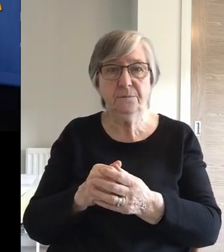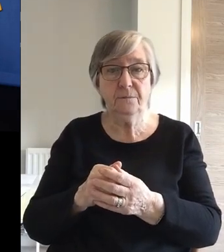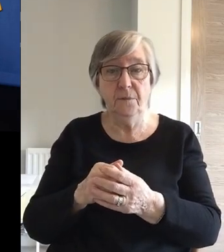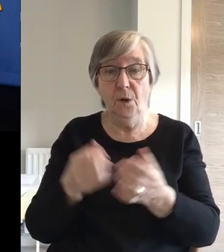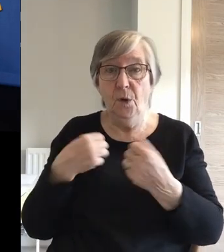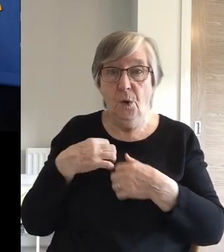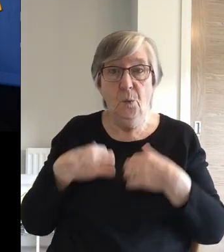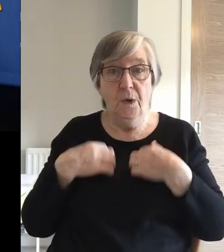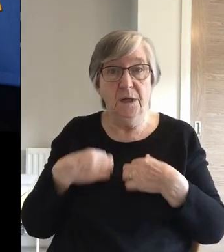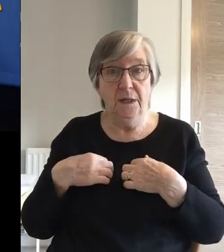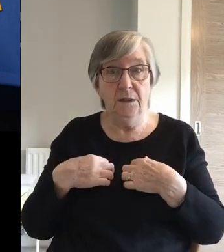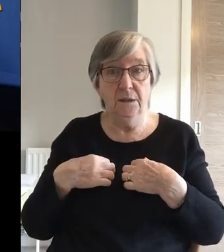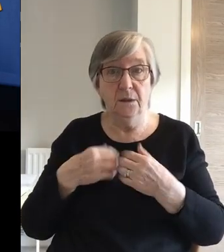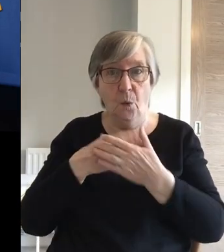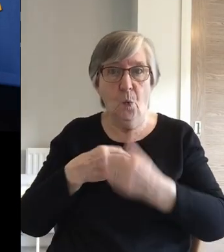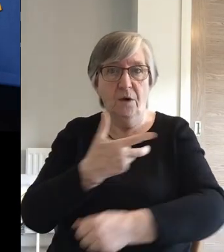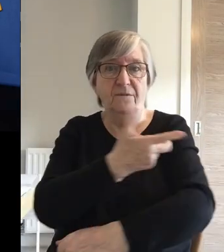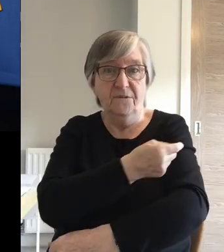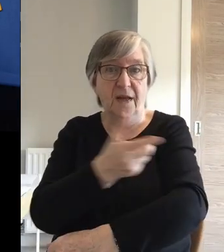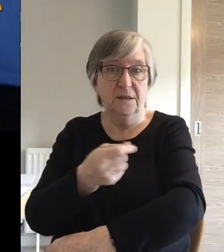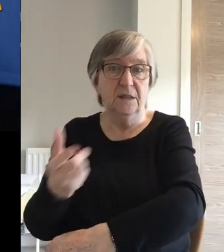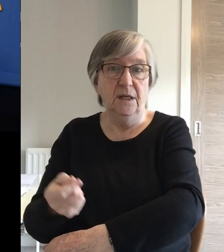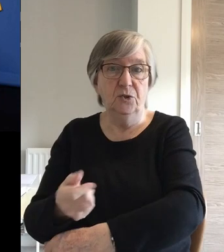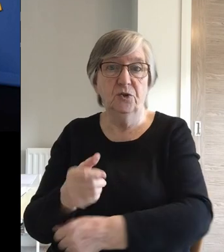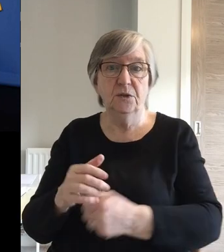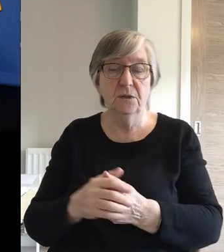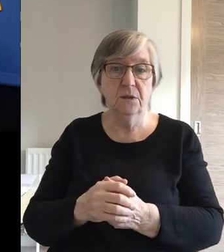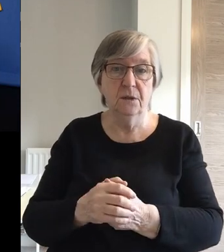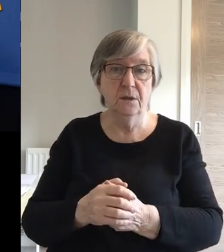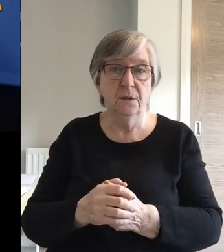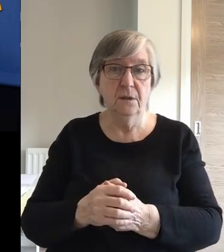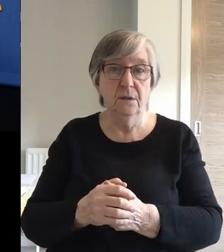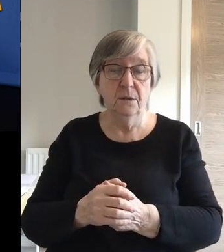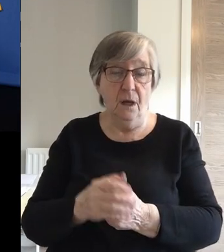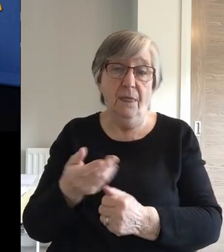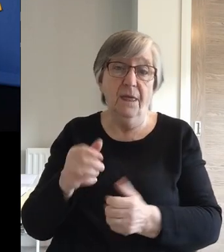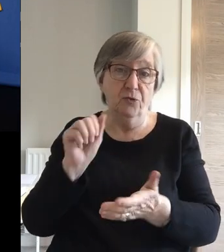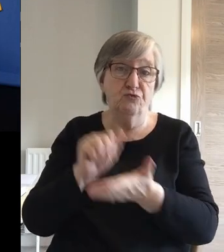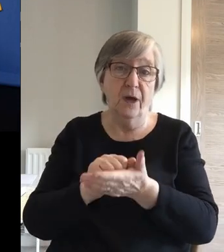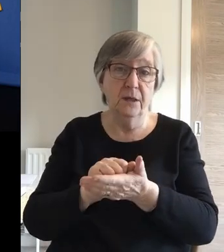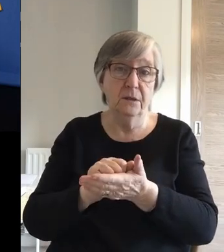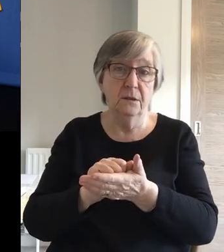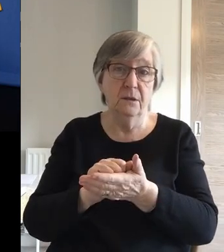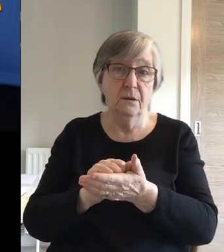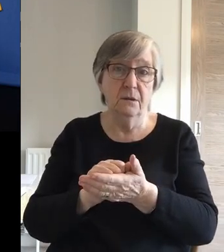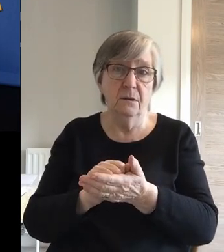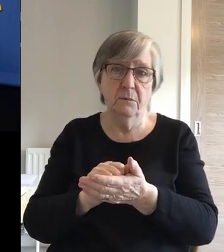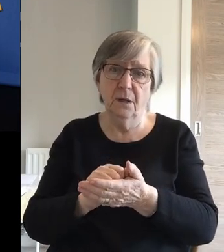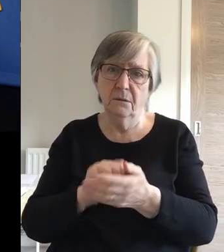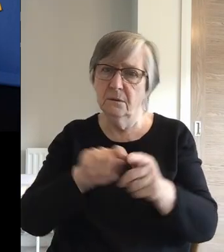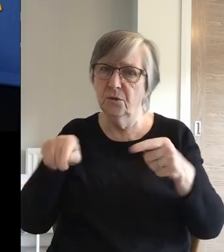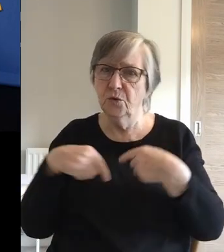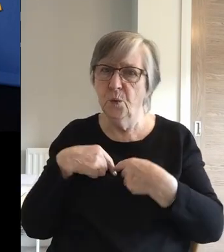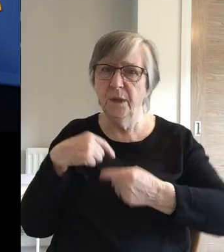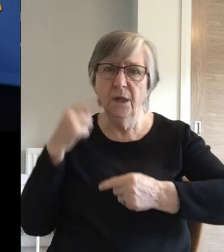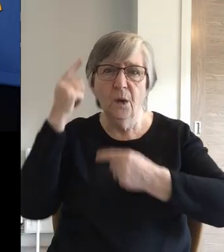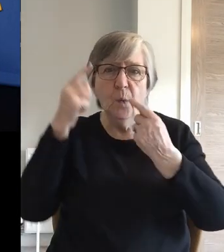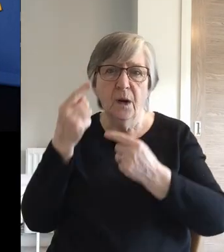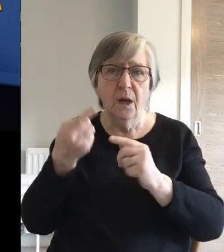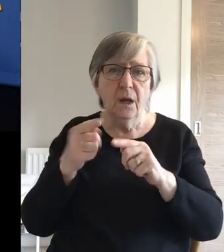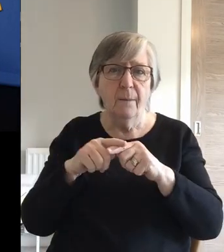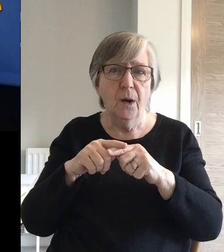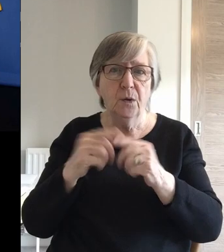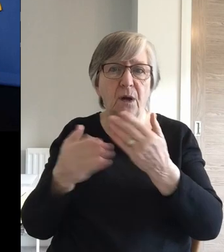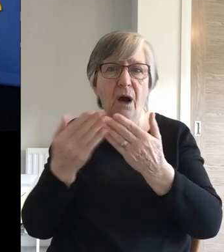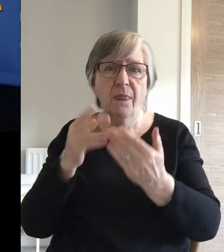We're keen to get vaccinations, and we should be keen to get vaccinations, but we don't care too much if they're available in